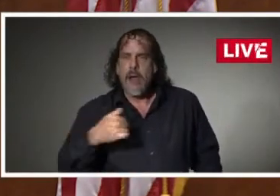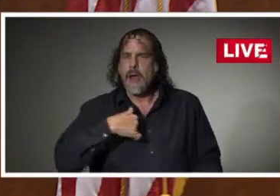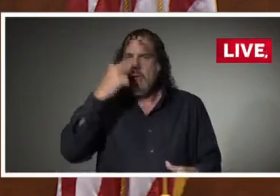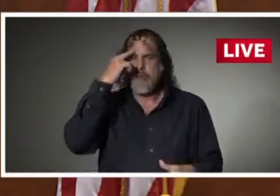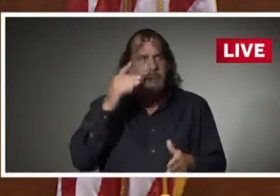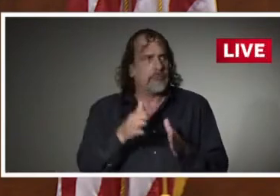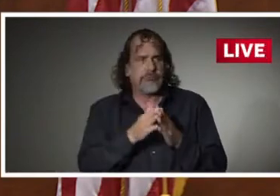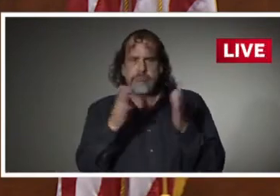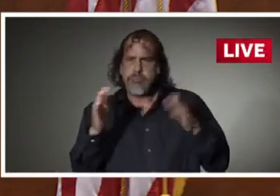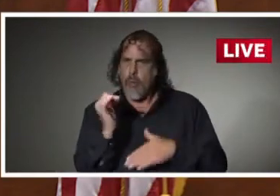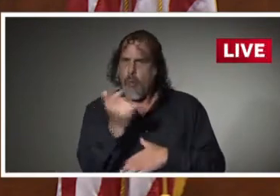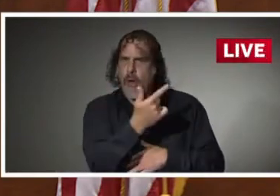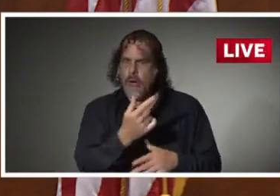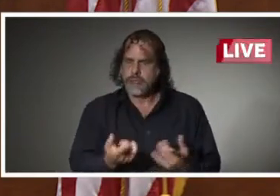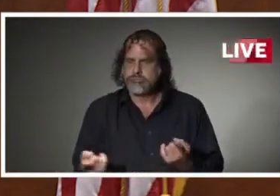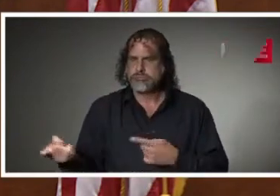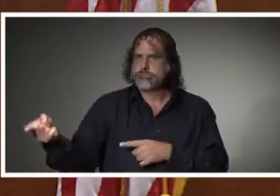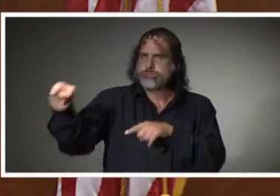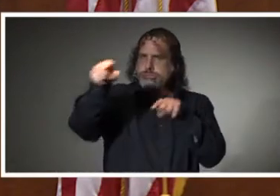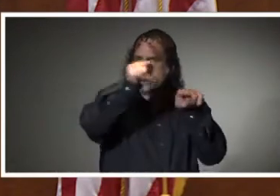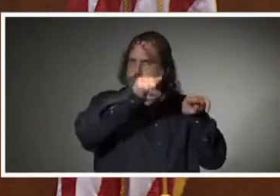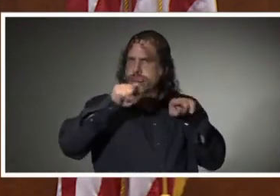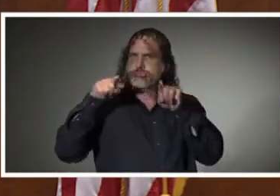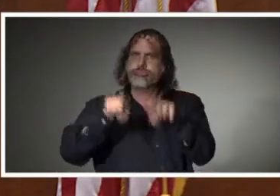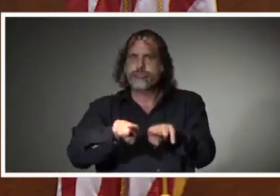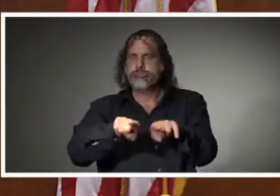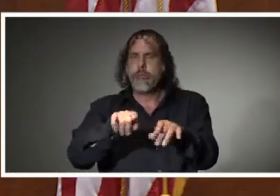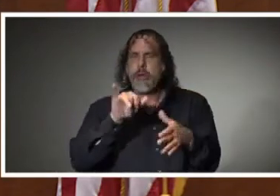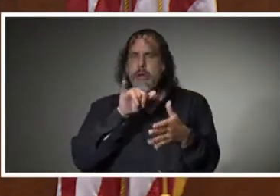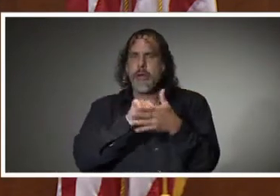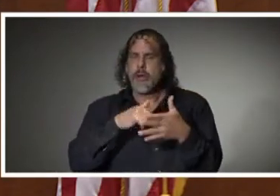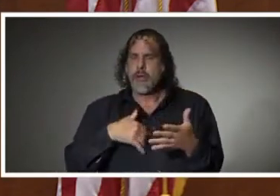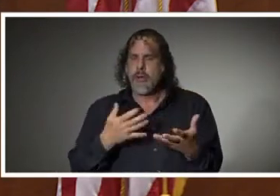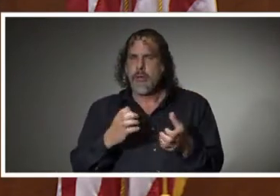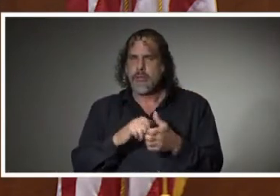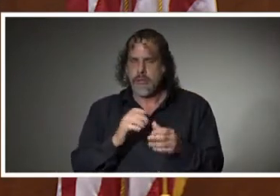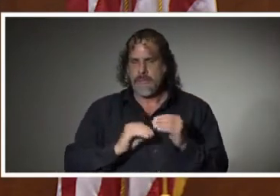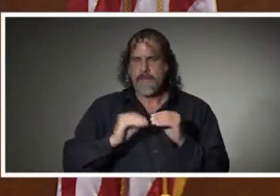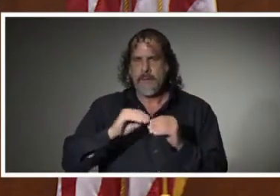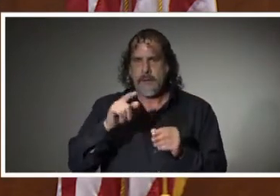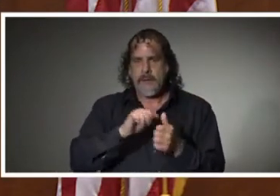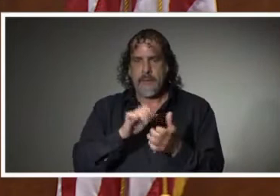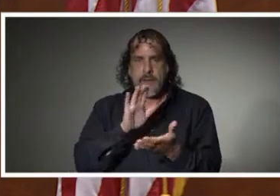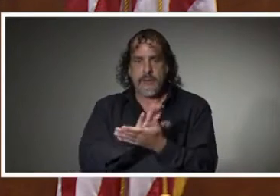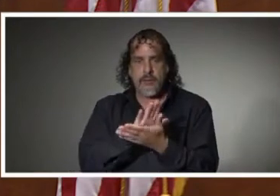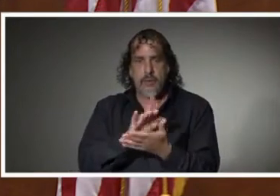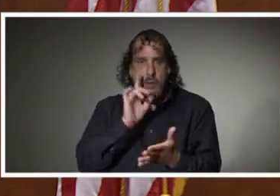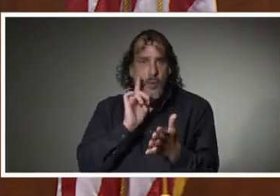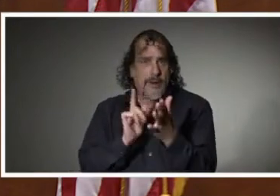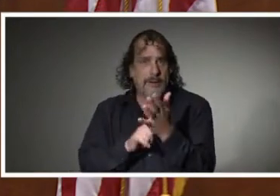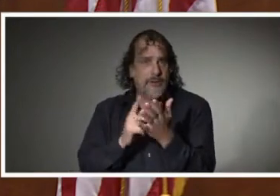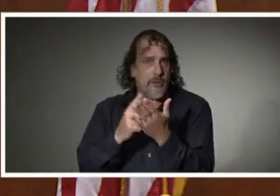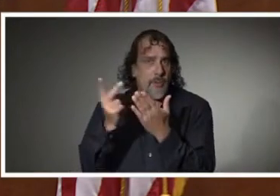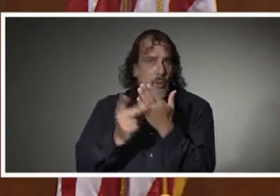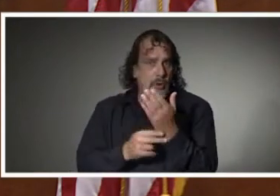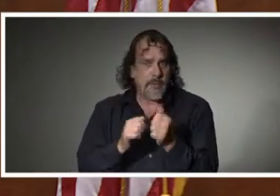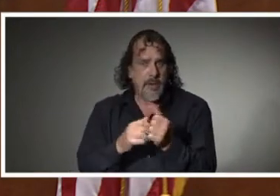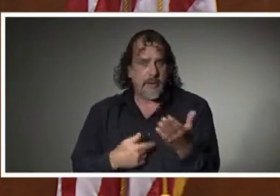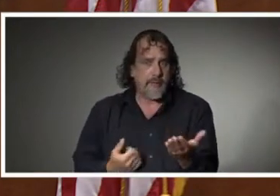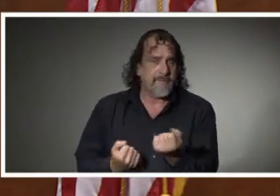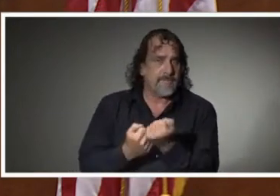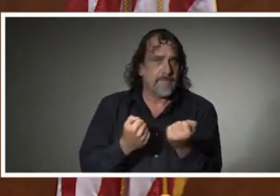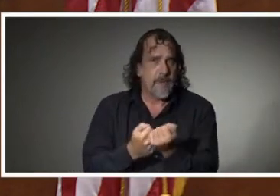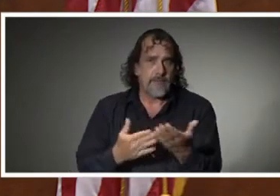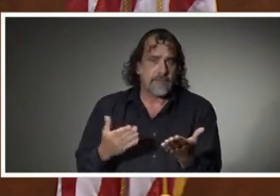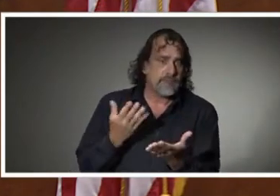consensus amongst most that there is a desire to make sure that the school recognition program is funded at the level